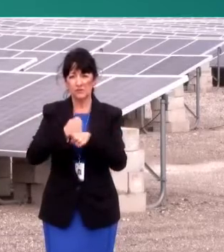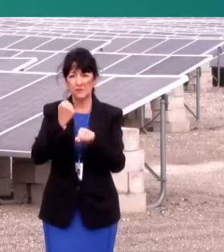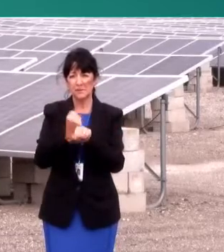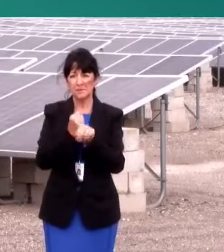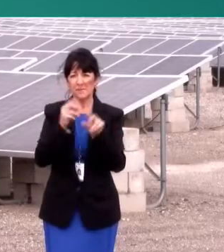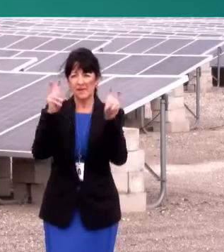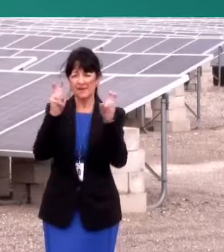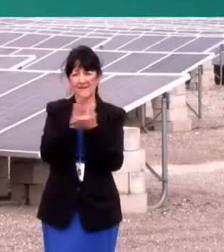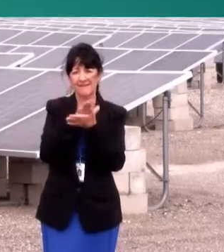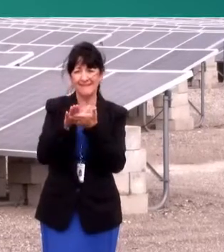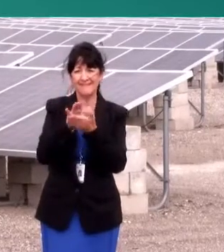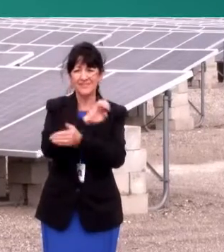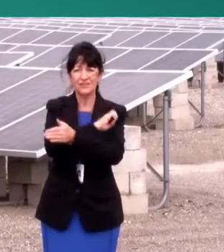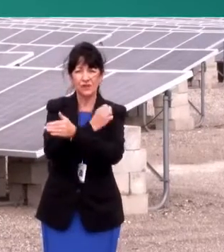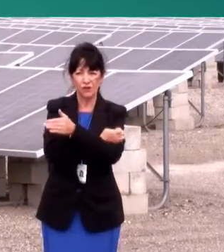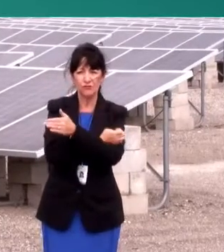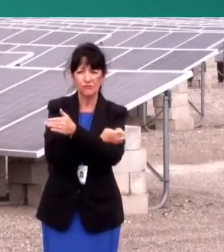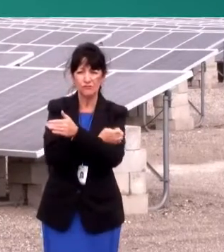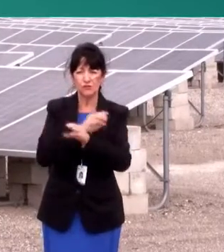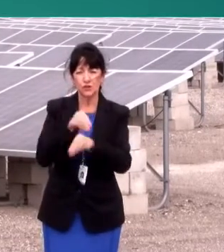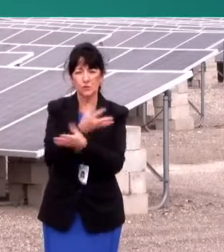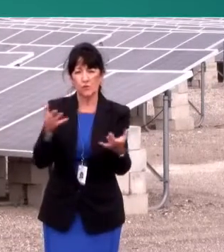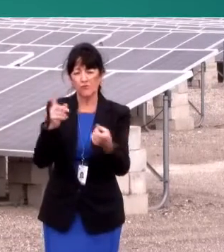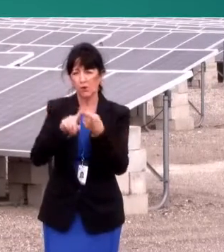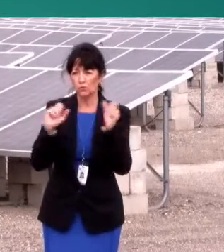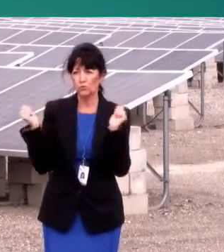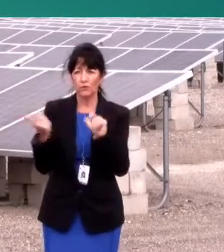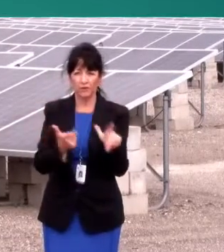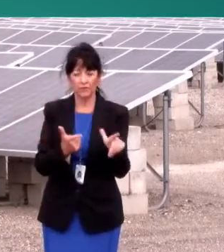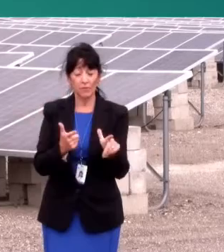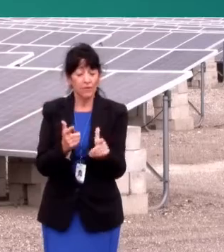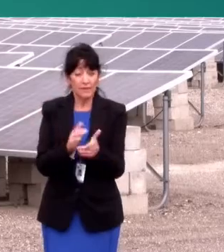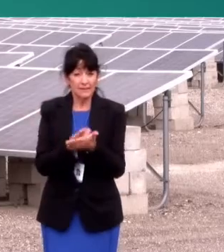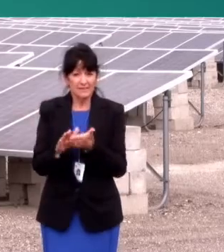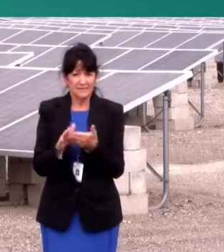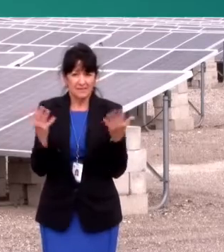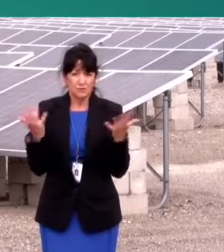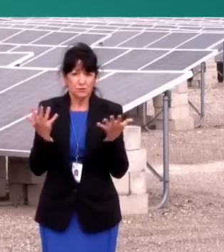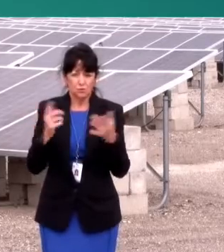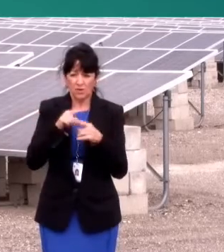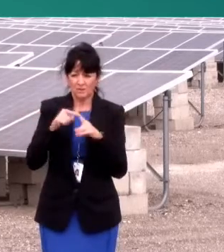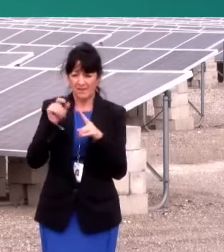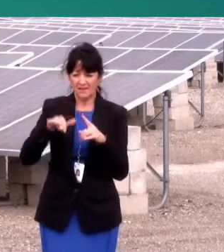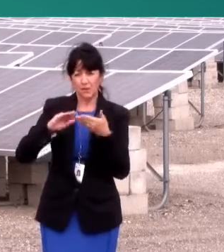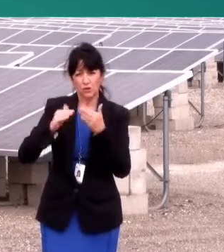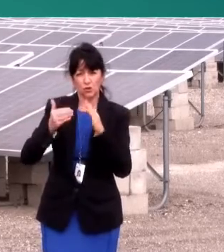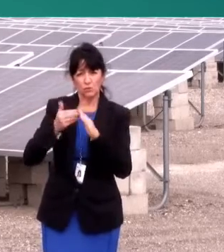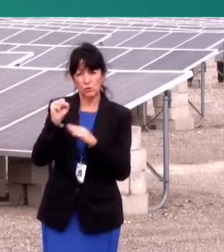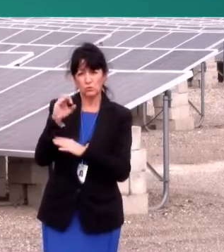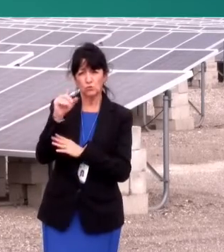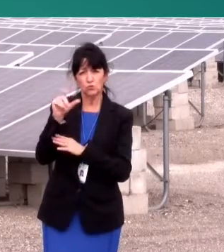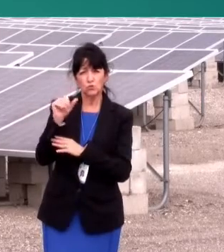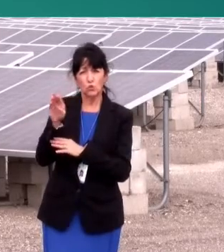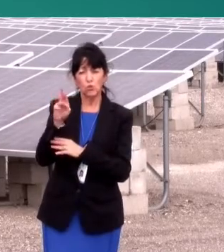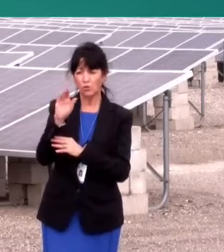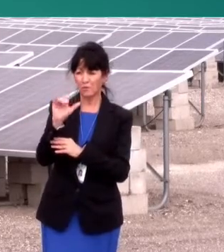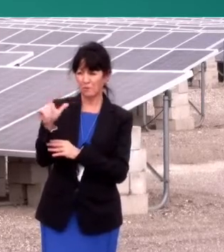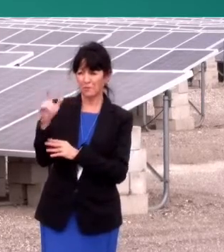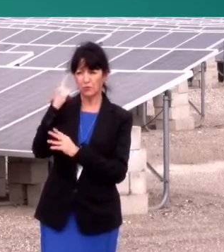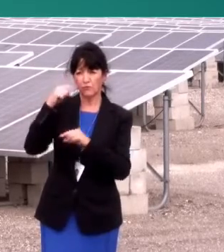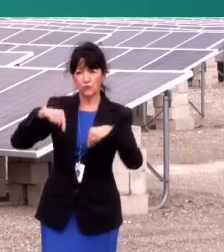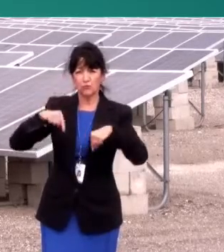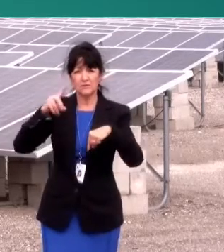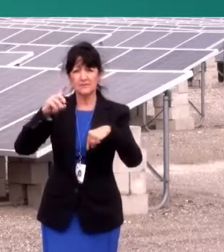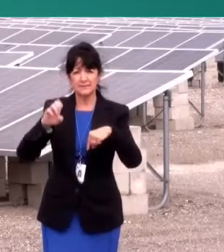provides available to everybody. And one of the nice things about the community solar bill that's passed in Delaware is that there is a component